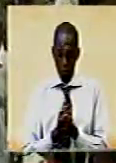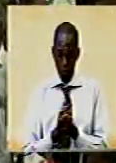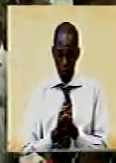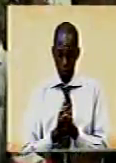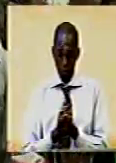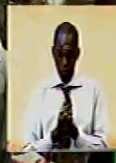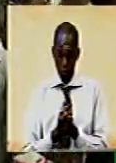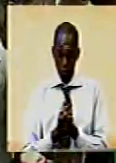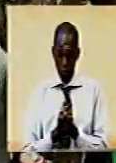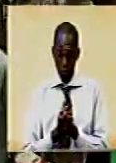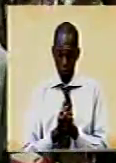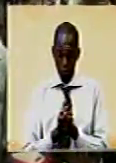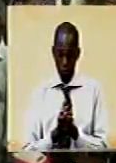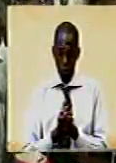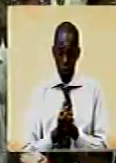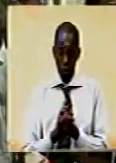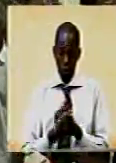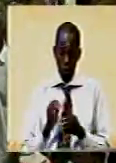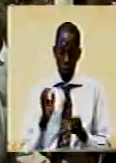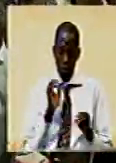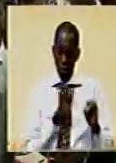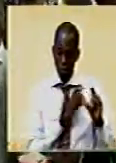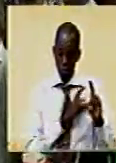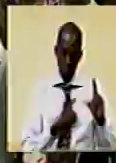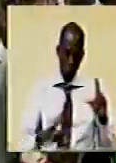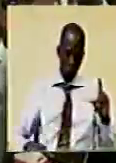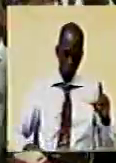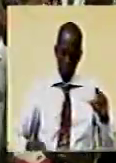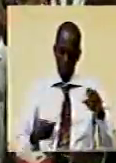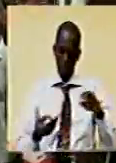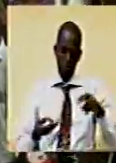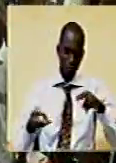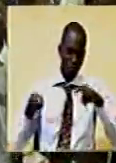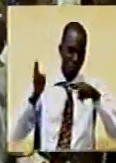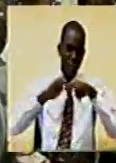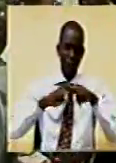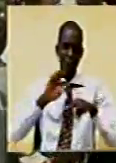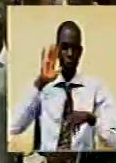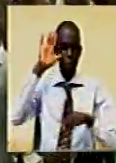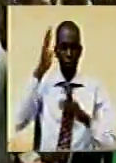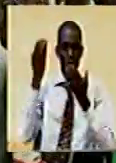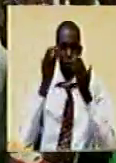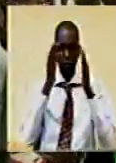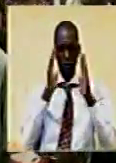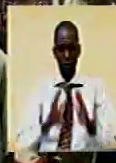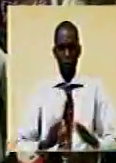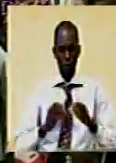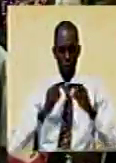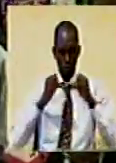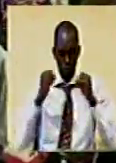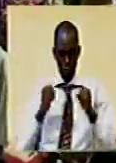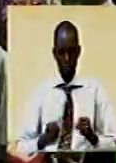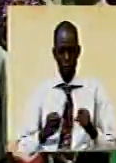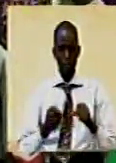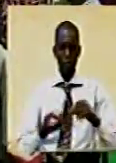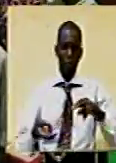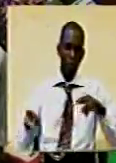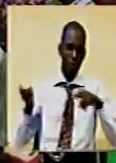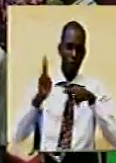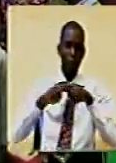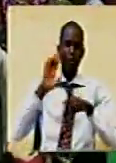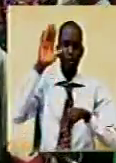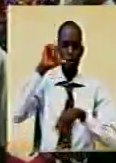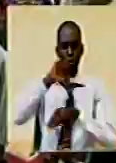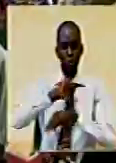thinking it out. Open your mouth and voice it out. Oh Lord, increase your